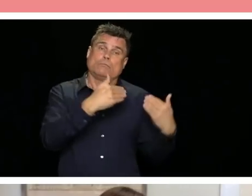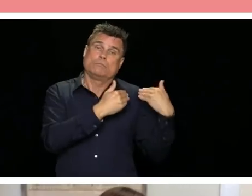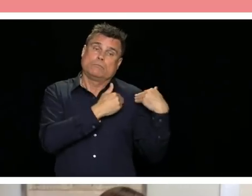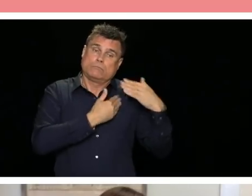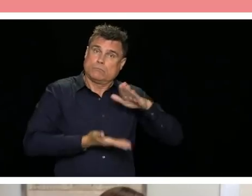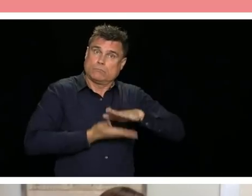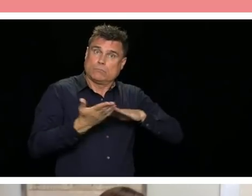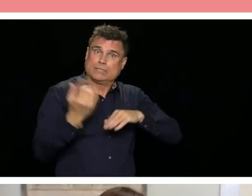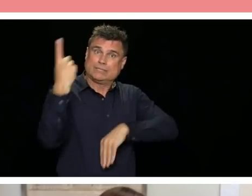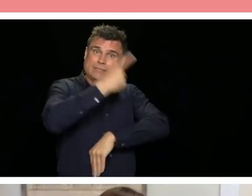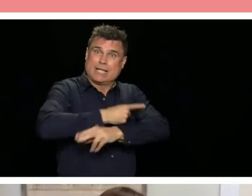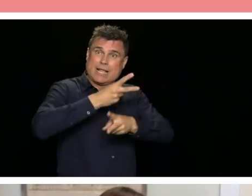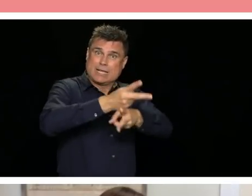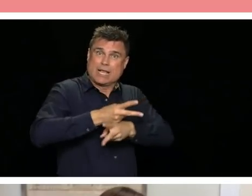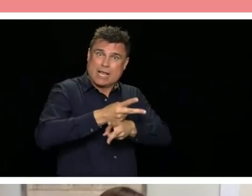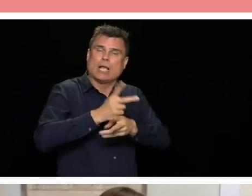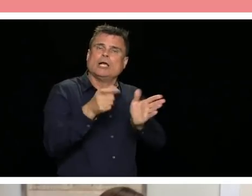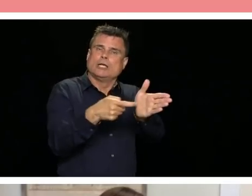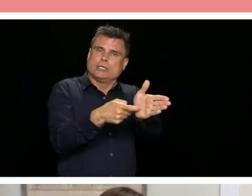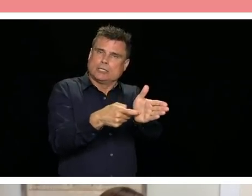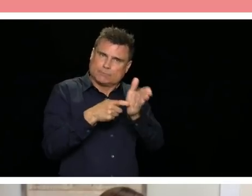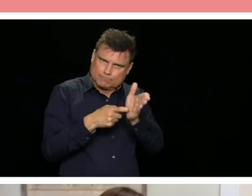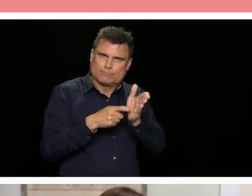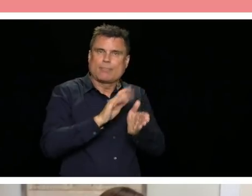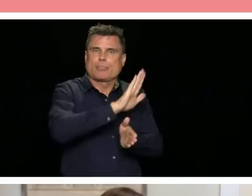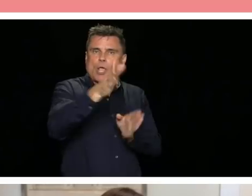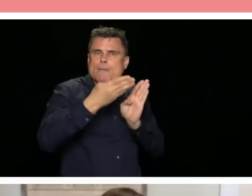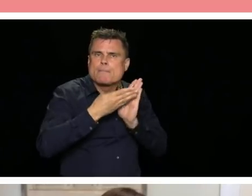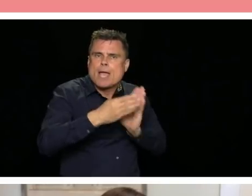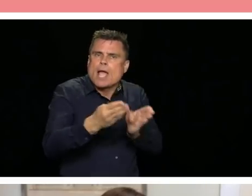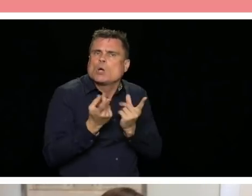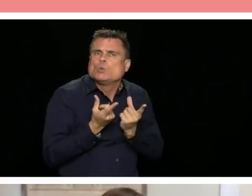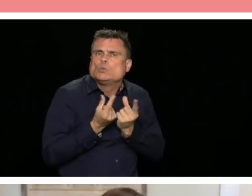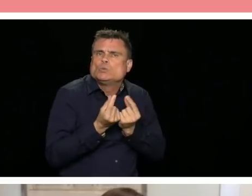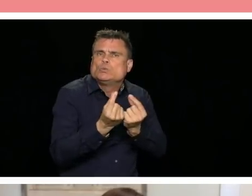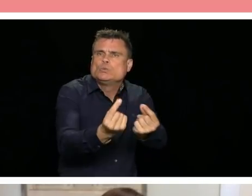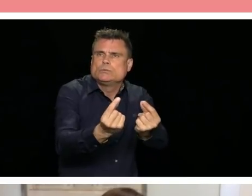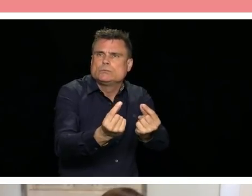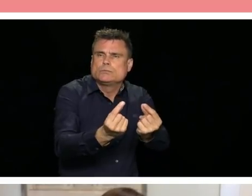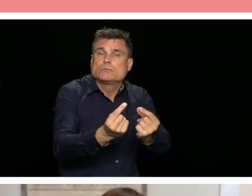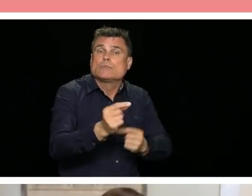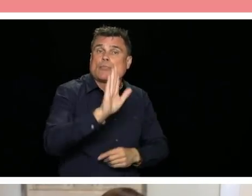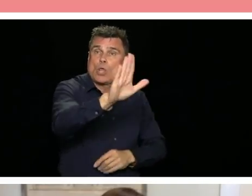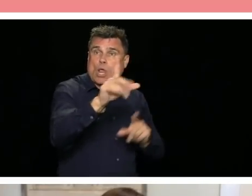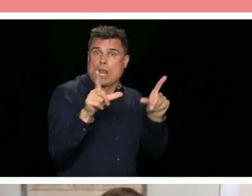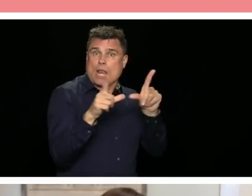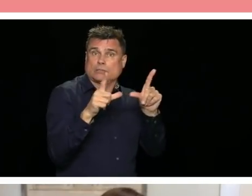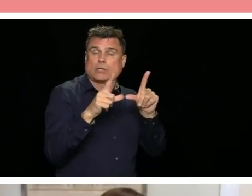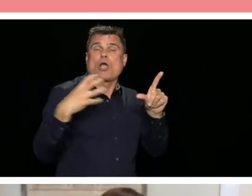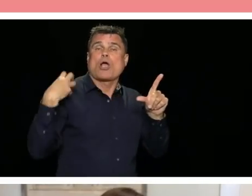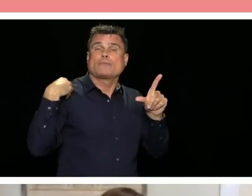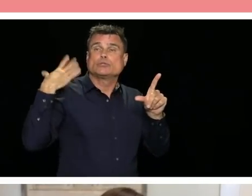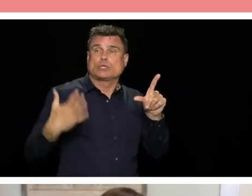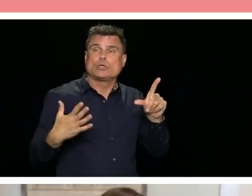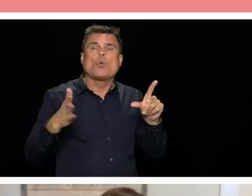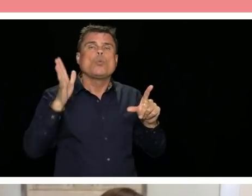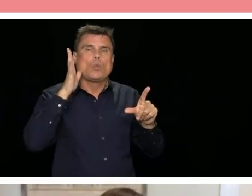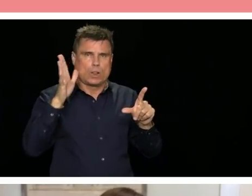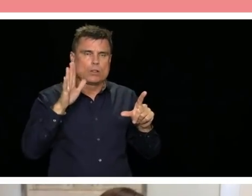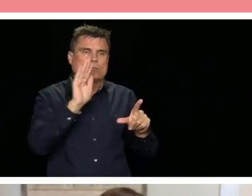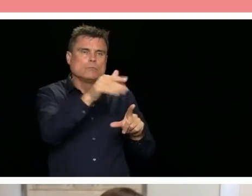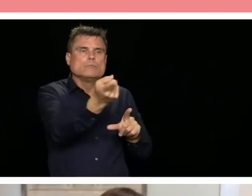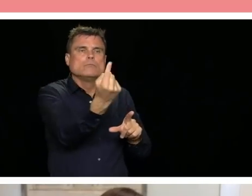licensing officer. That's their daily, how do we actually operate our daycare? And there's a lot of infection control and communicable